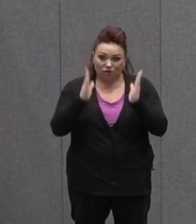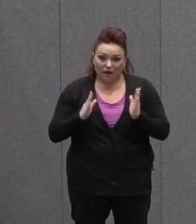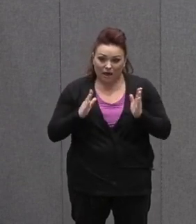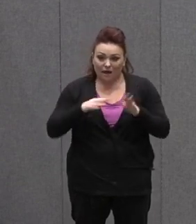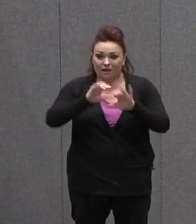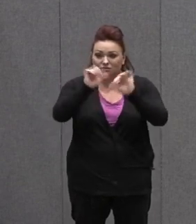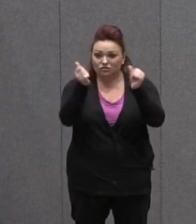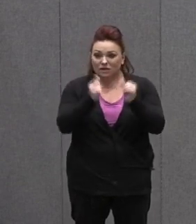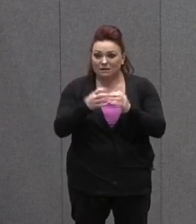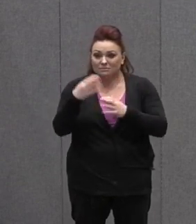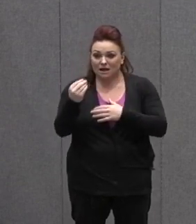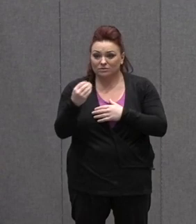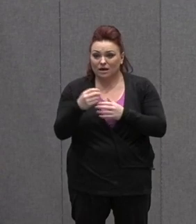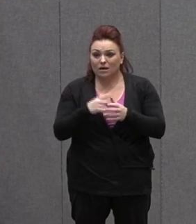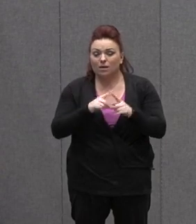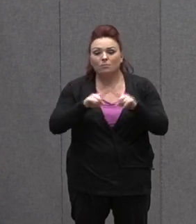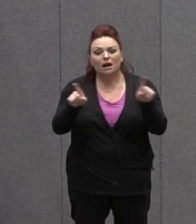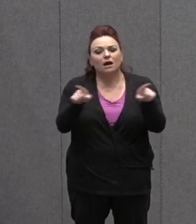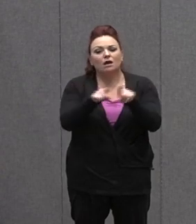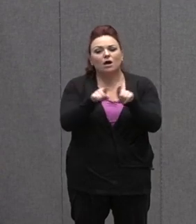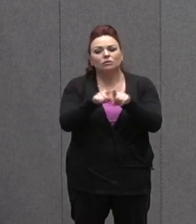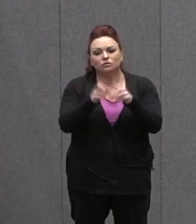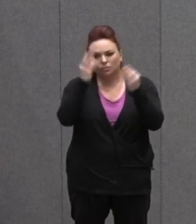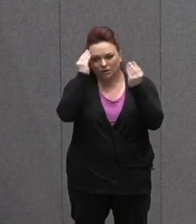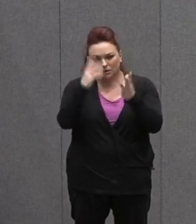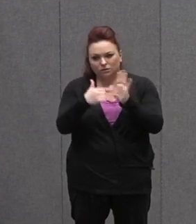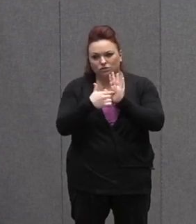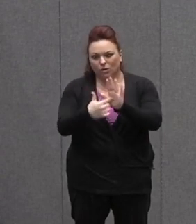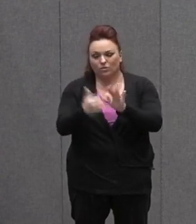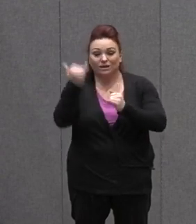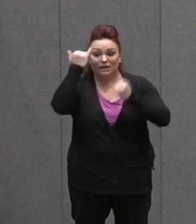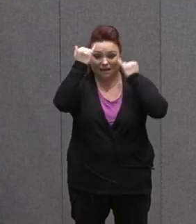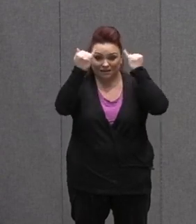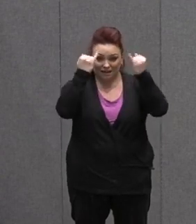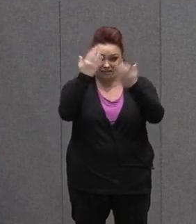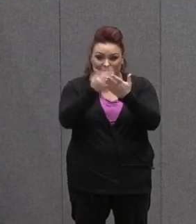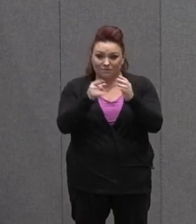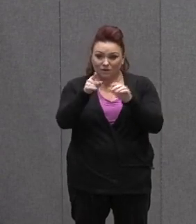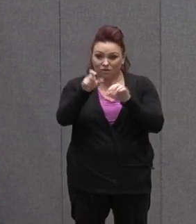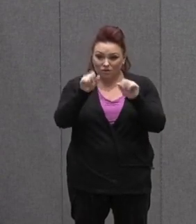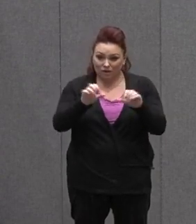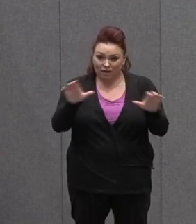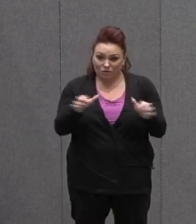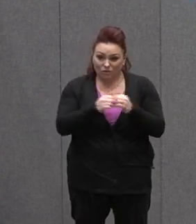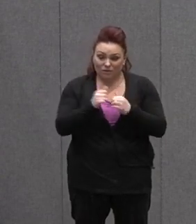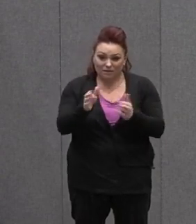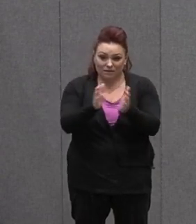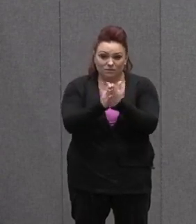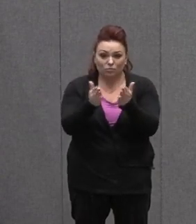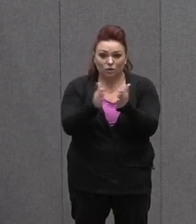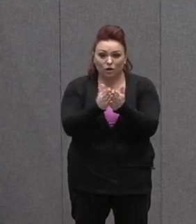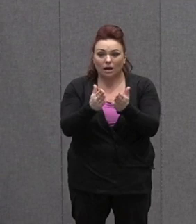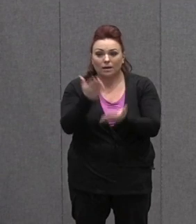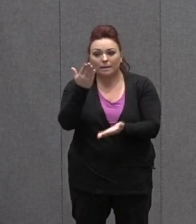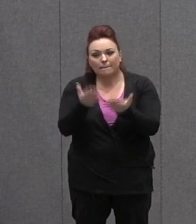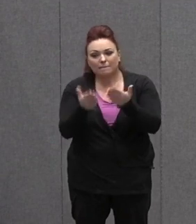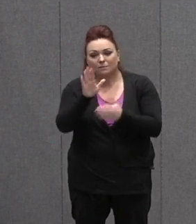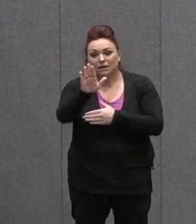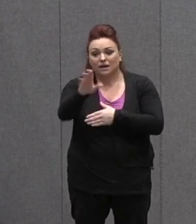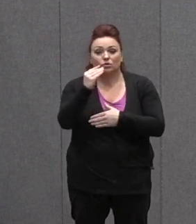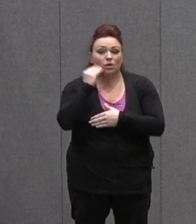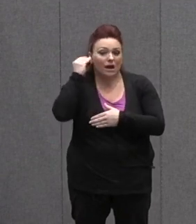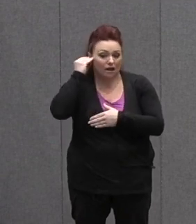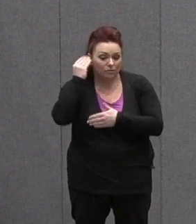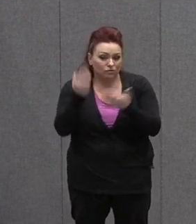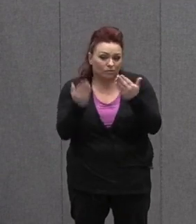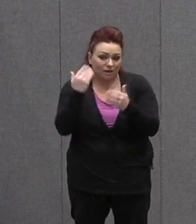shapes outside. But I also wanted to show you an idea of something you could do with this book. Maybe at your